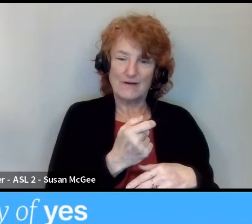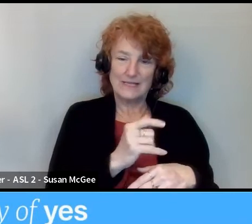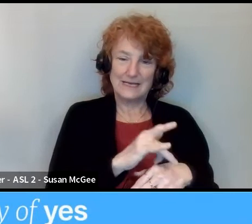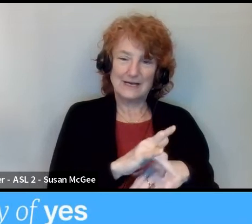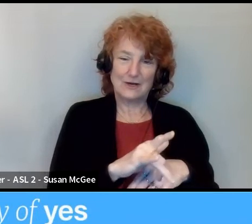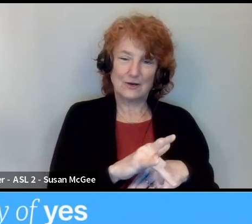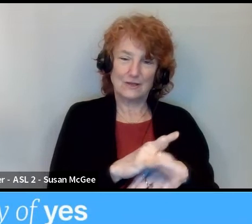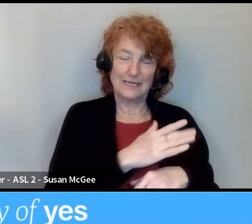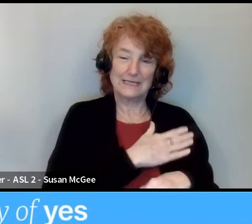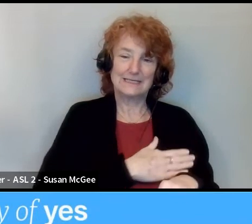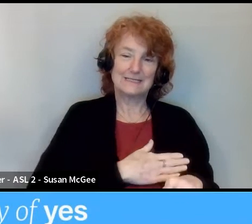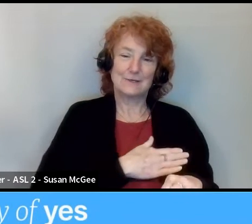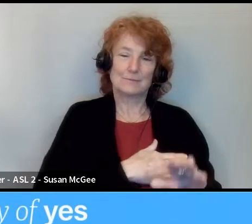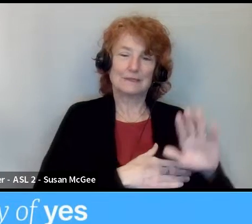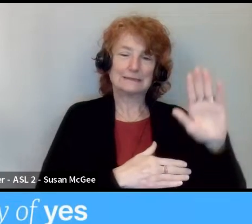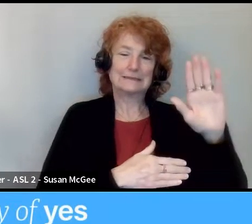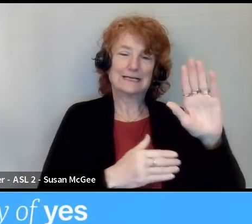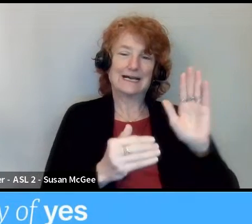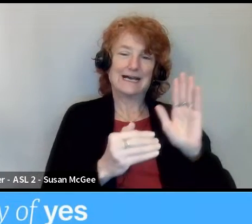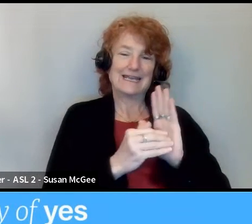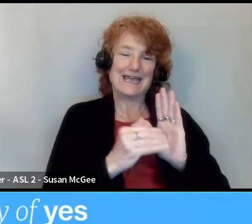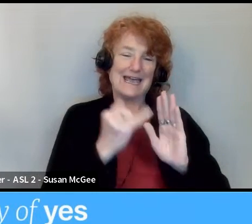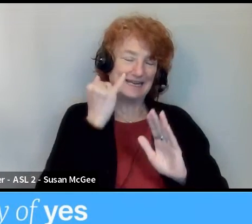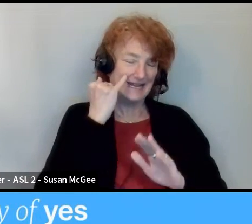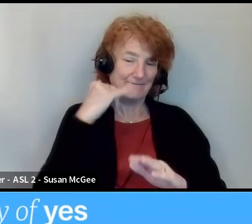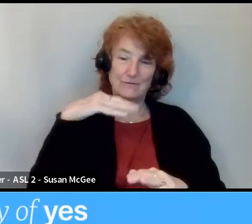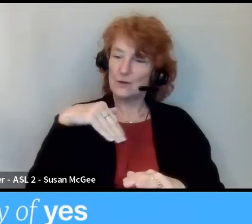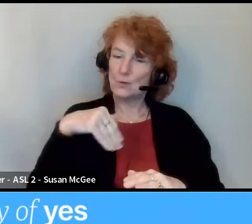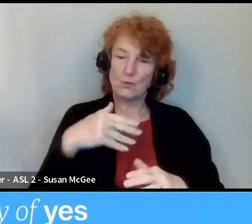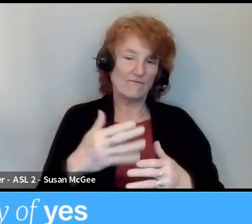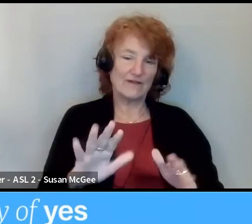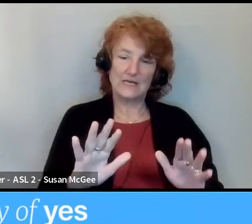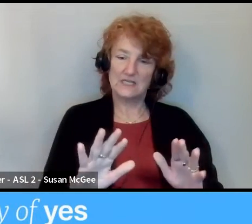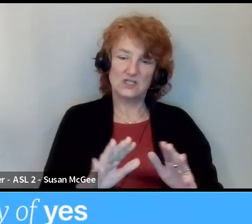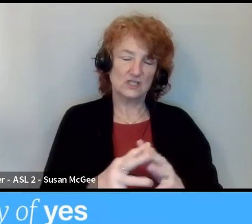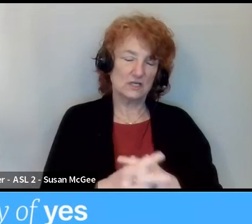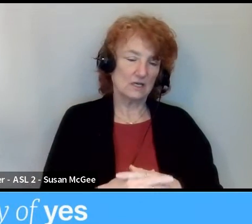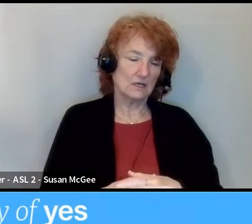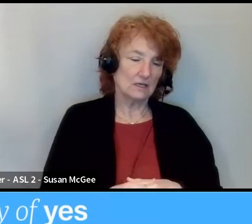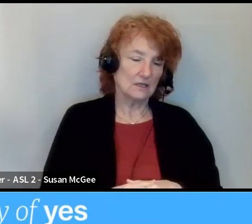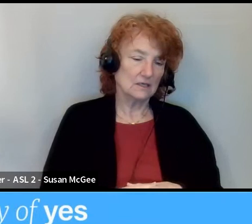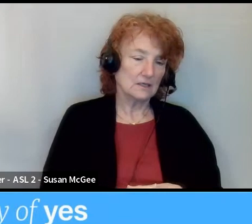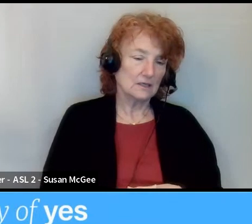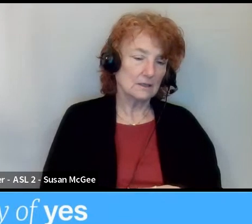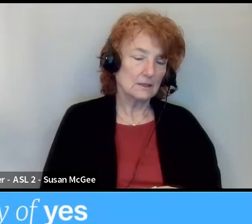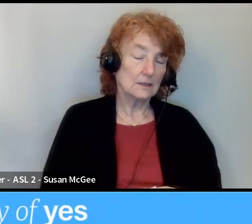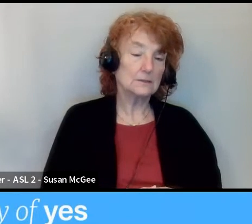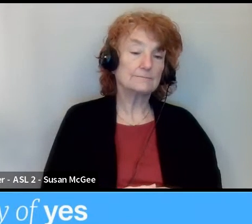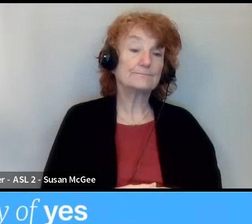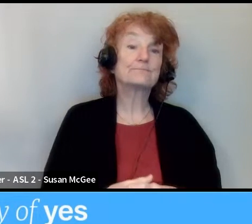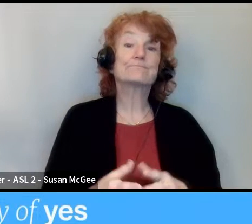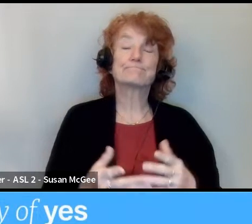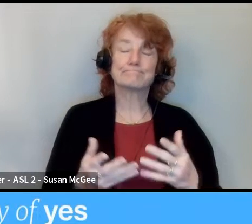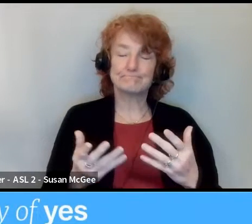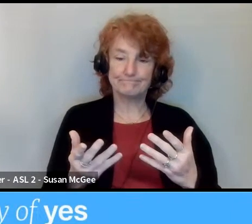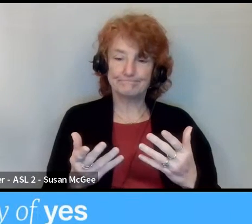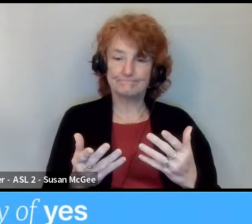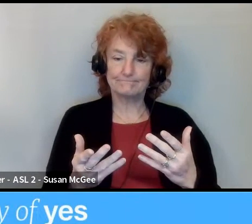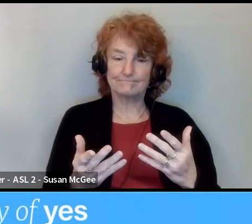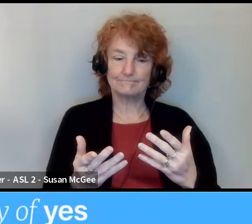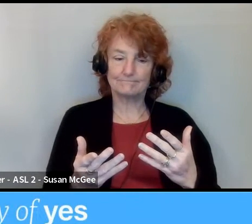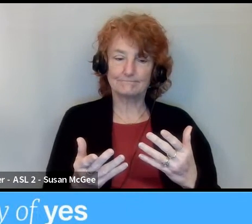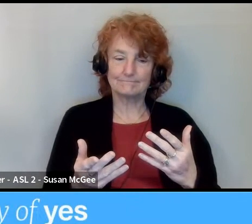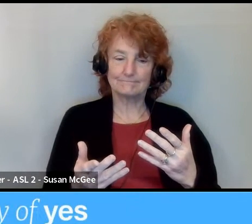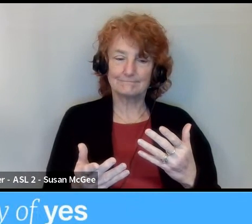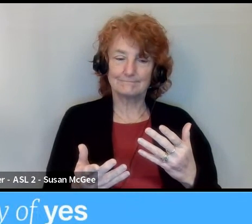Laura, please feel free to re-raise your hand if you had I think there was kind of more to that. But while we do that, maybe